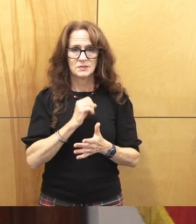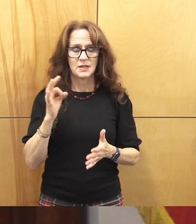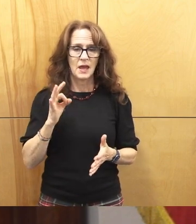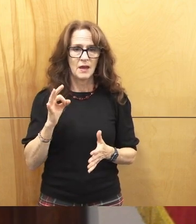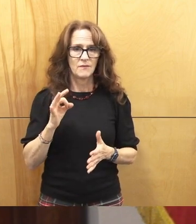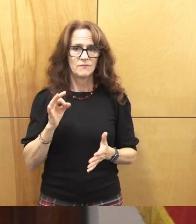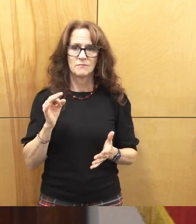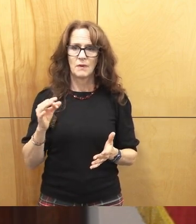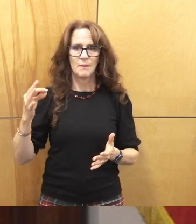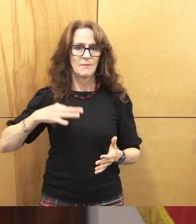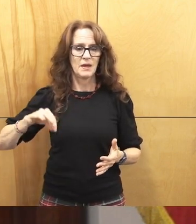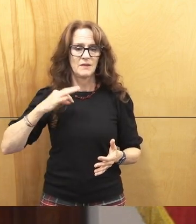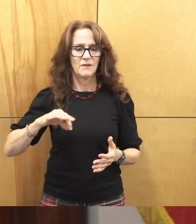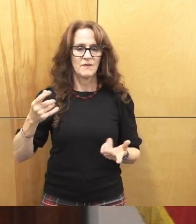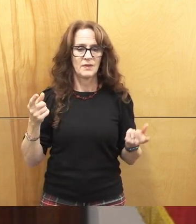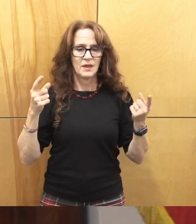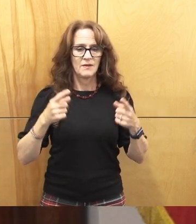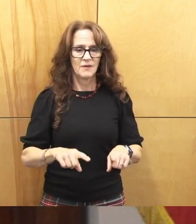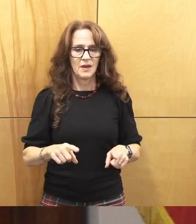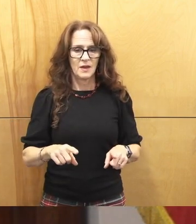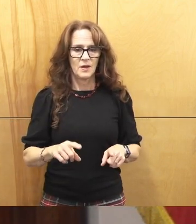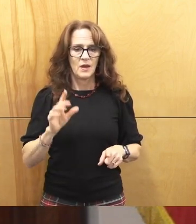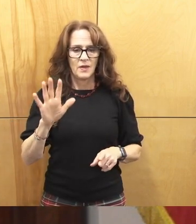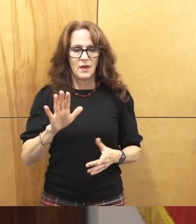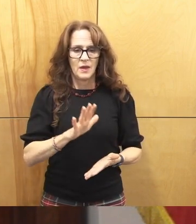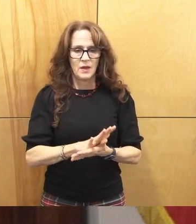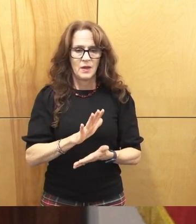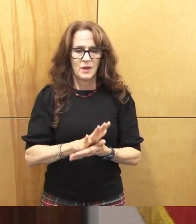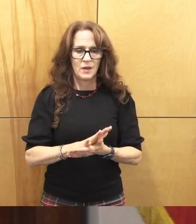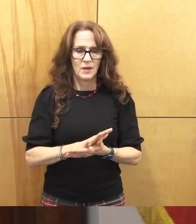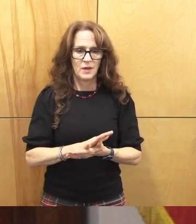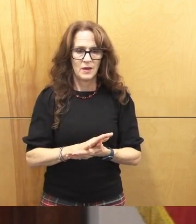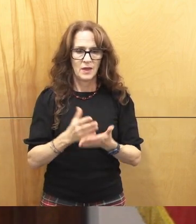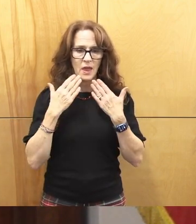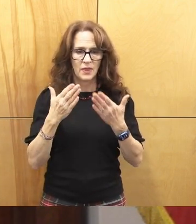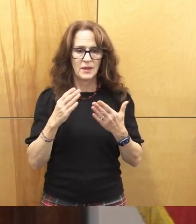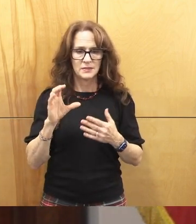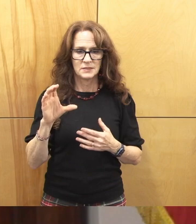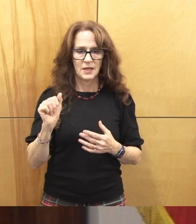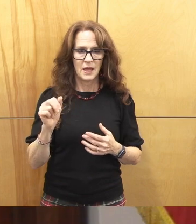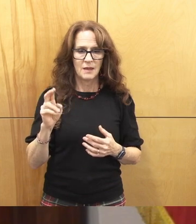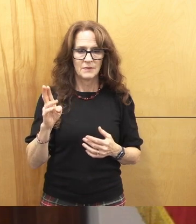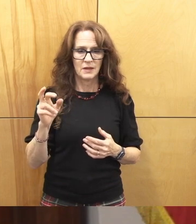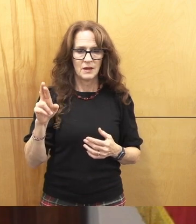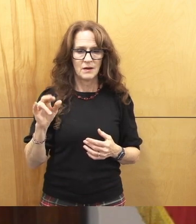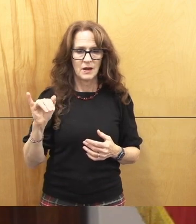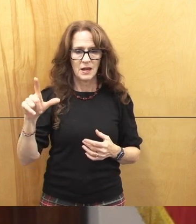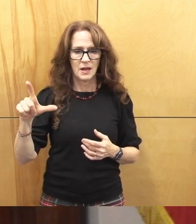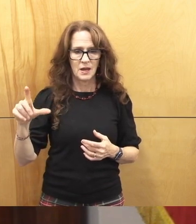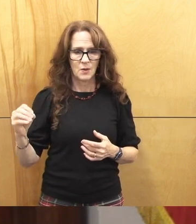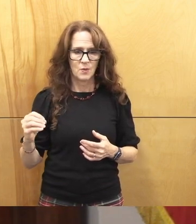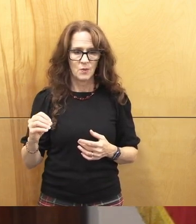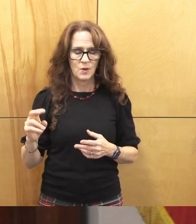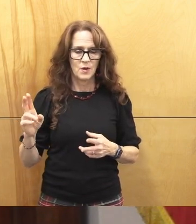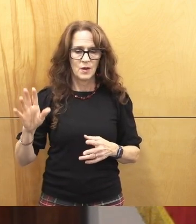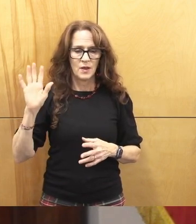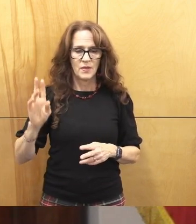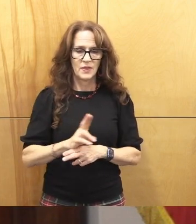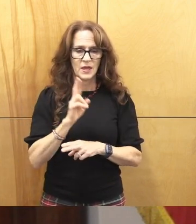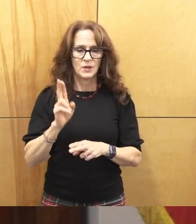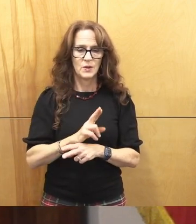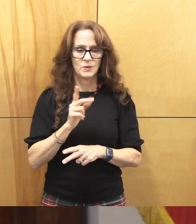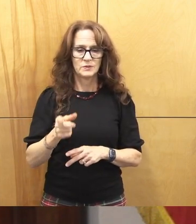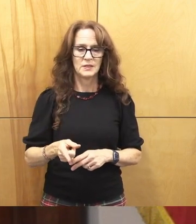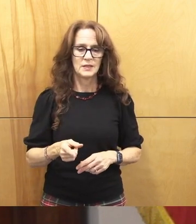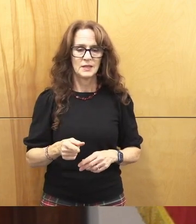full advantage of that event happening at their school. Thank you to Cabrillo for hosting, but also they used it as